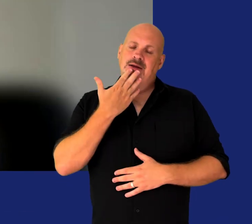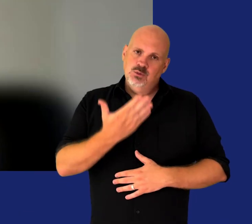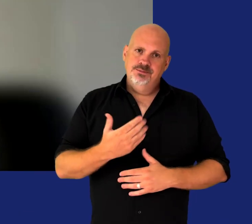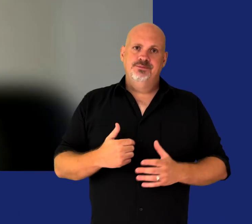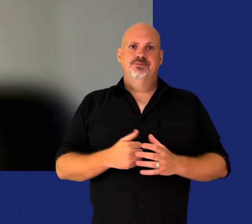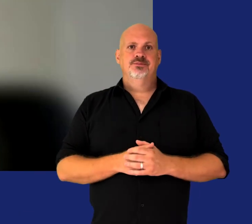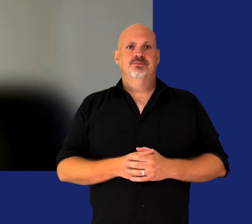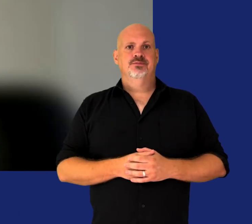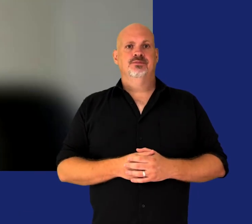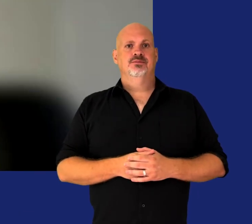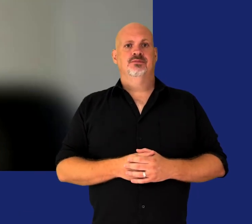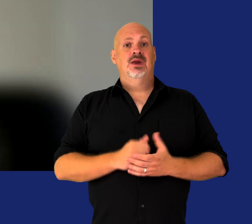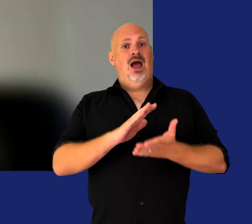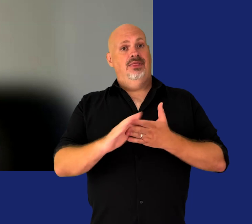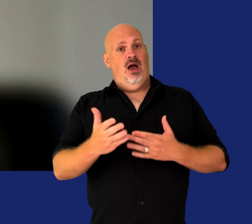Thank you.